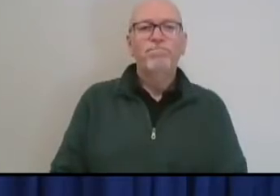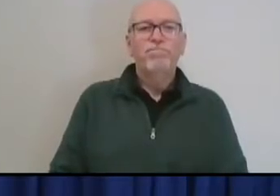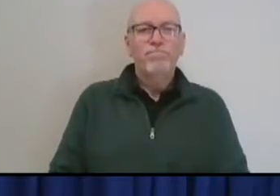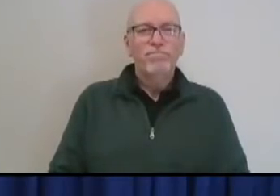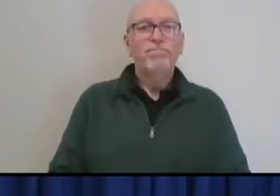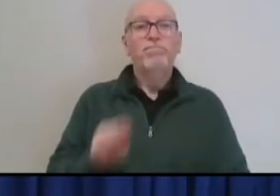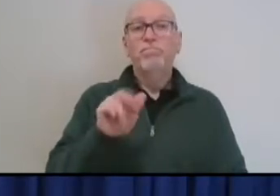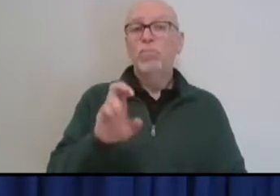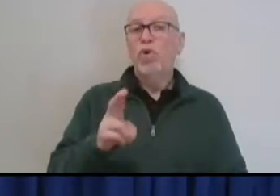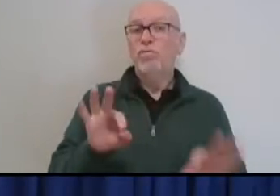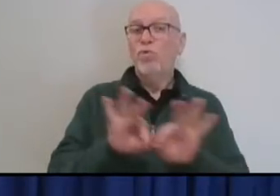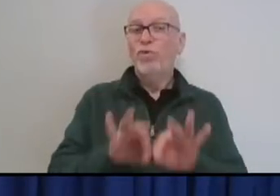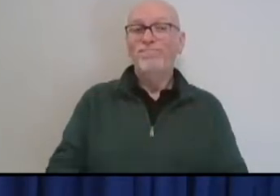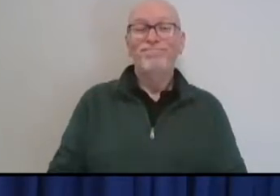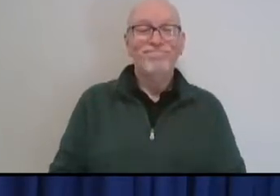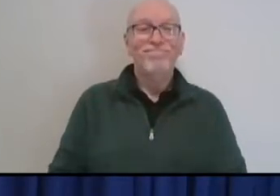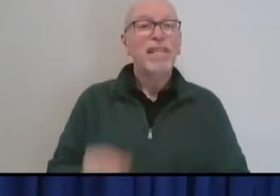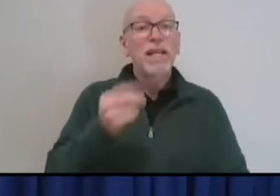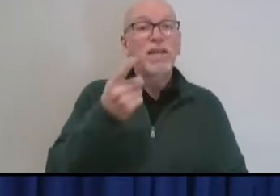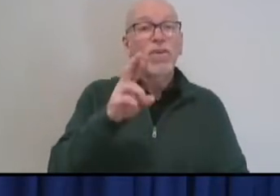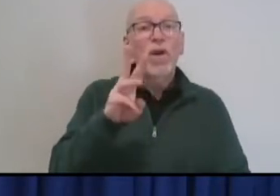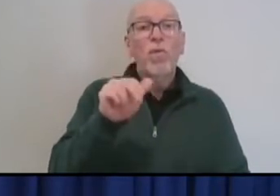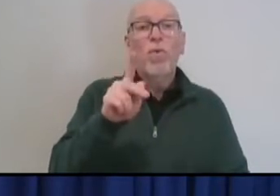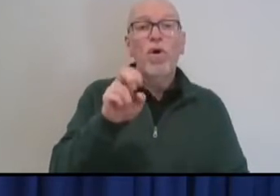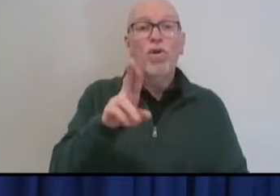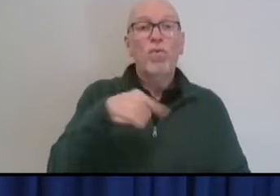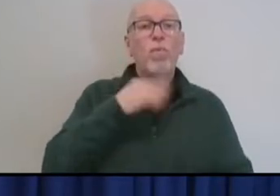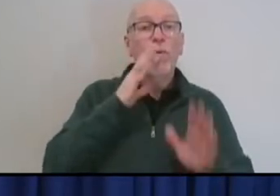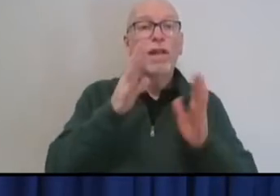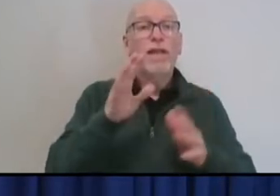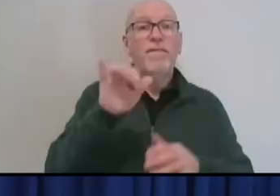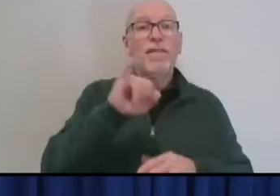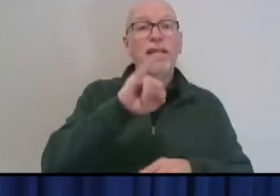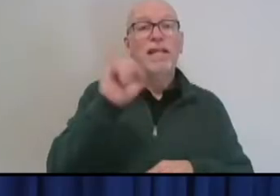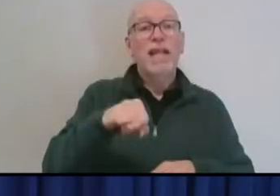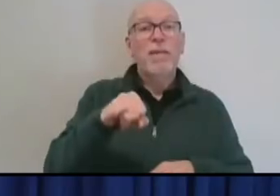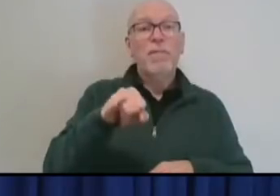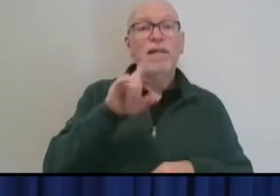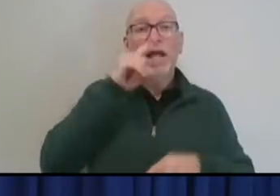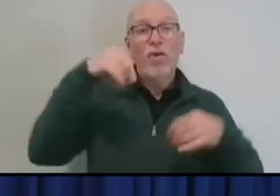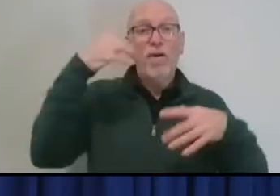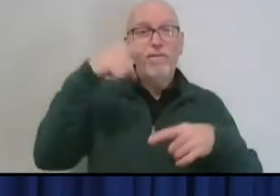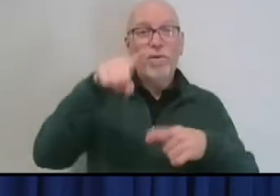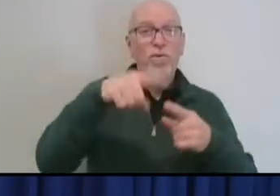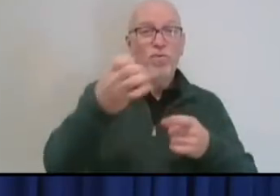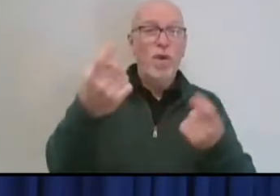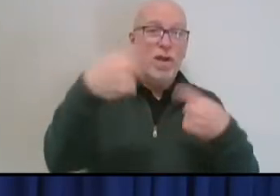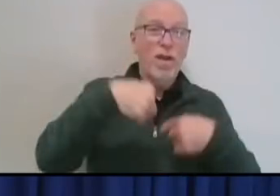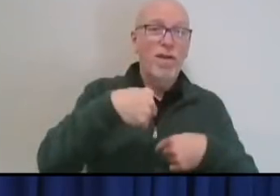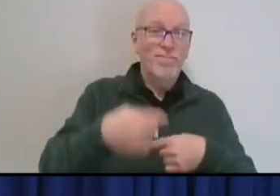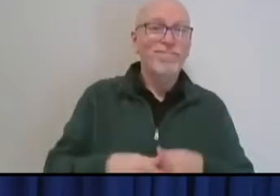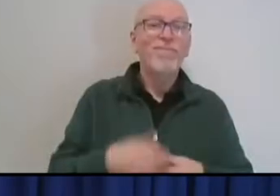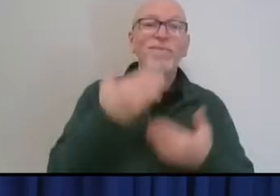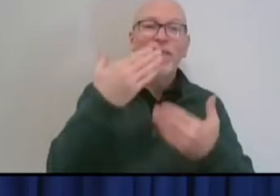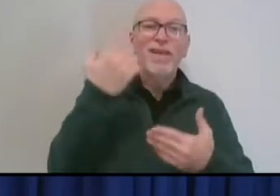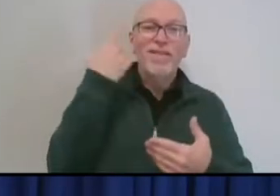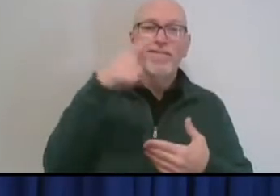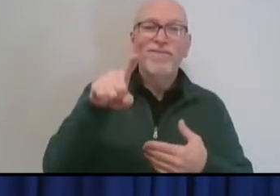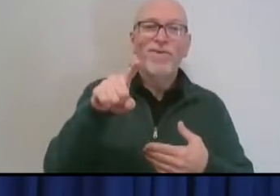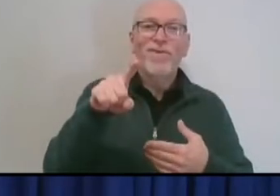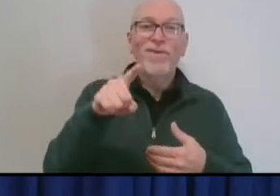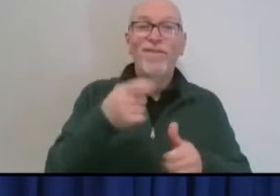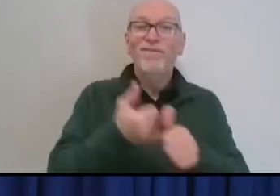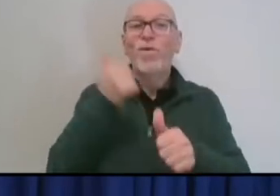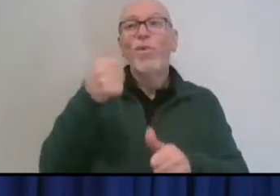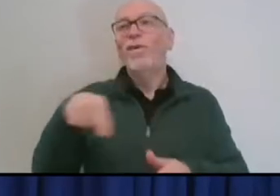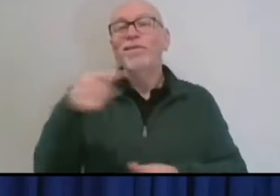important. And Dr. Walker, we're leaving the Indianapolis light on for you when you want to come on down. Thank you for dodging any tough